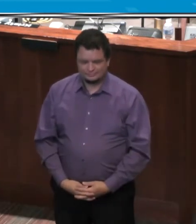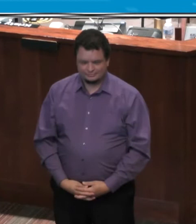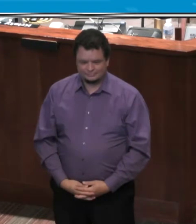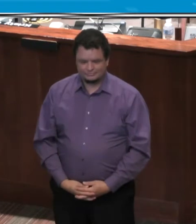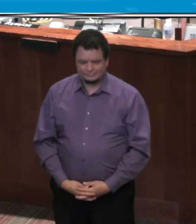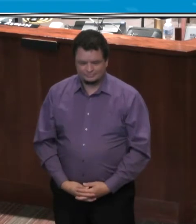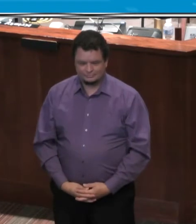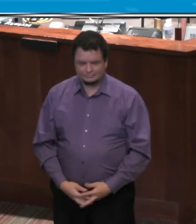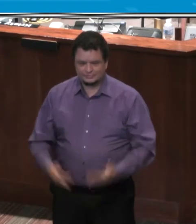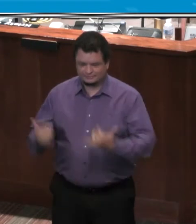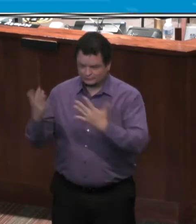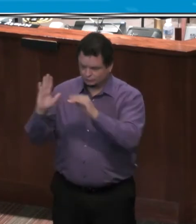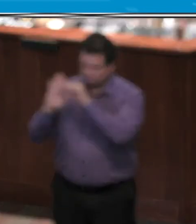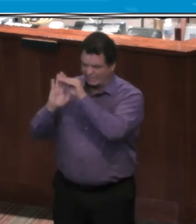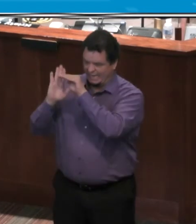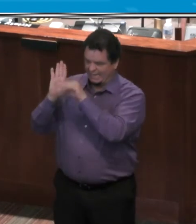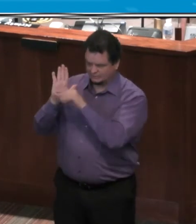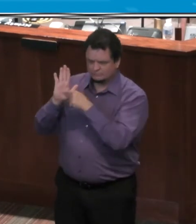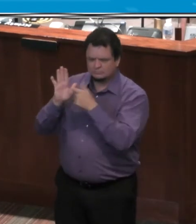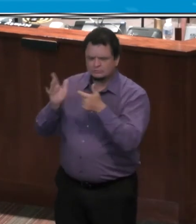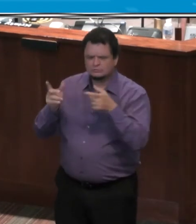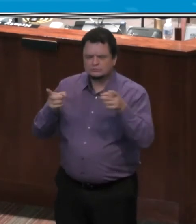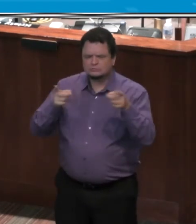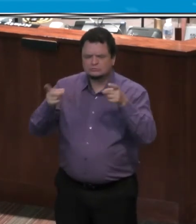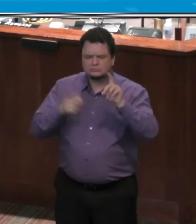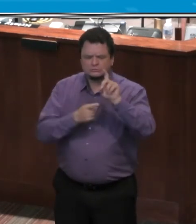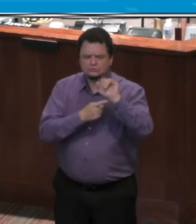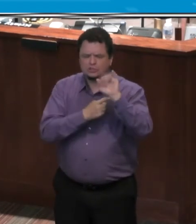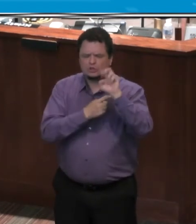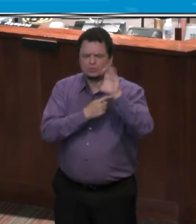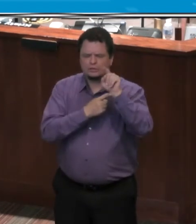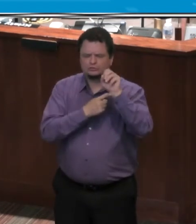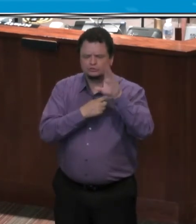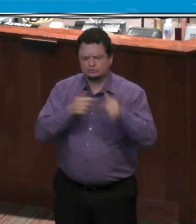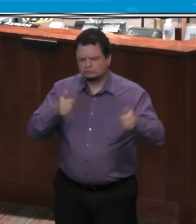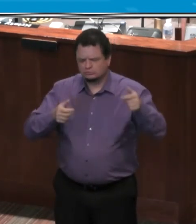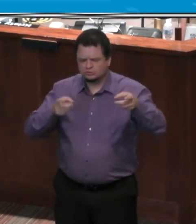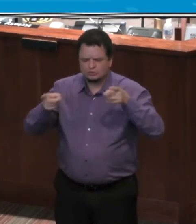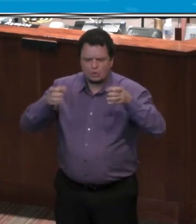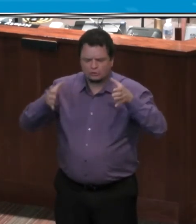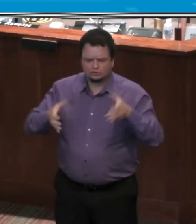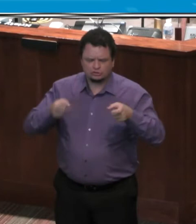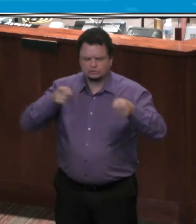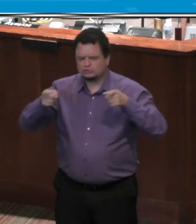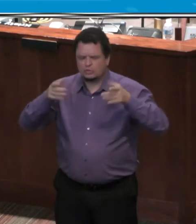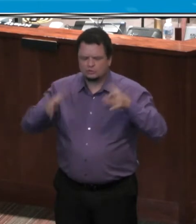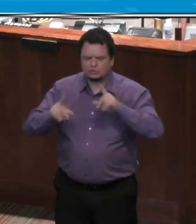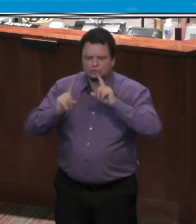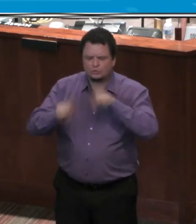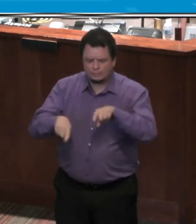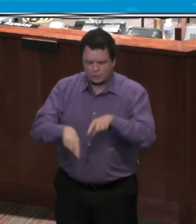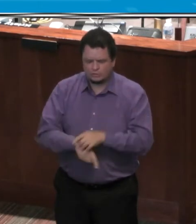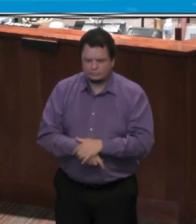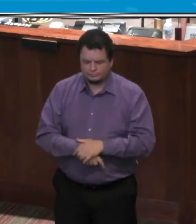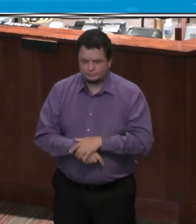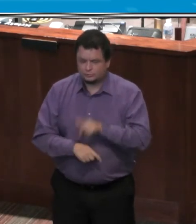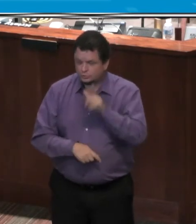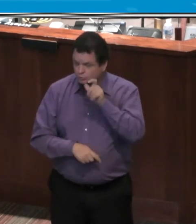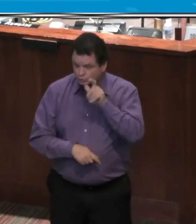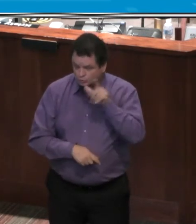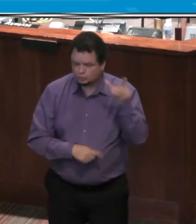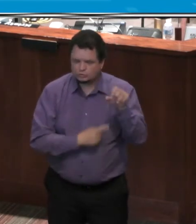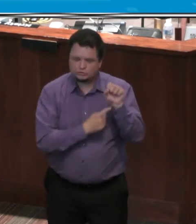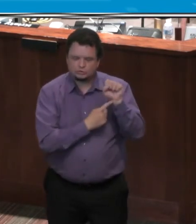please. Thank you. I have a few different updates, and before we jump into our